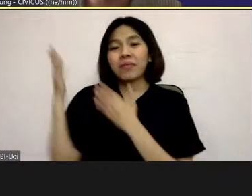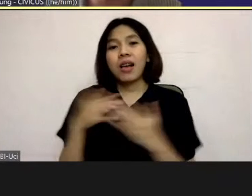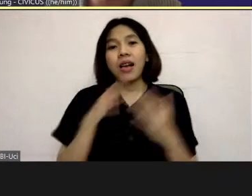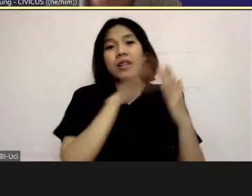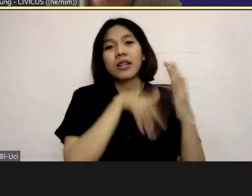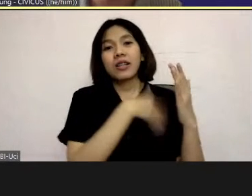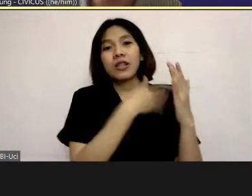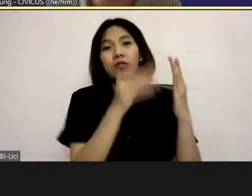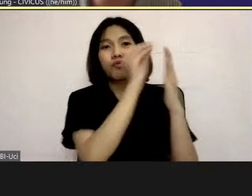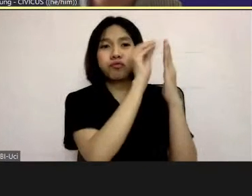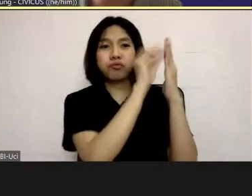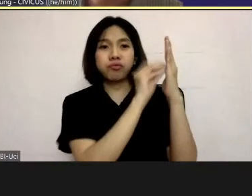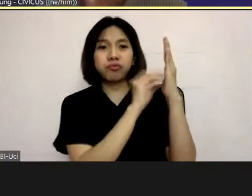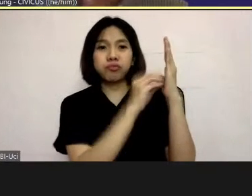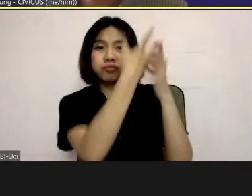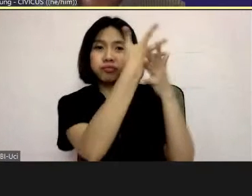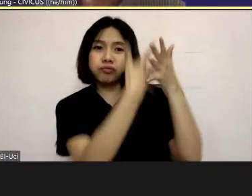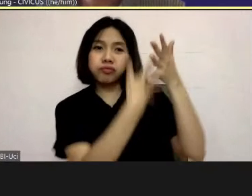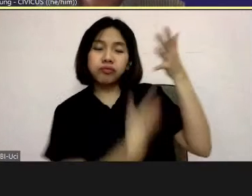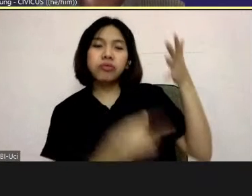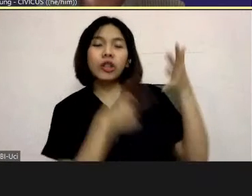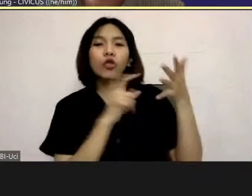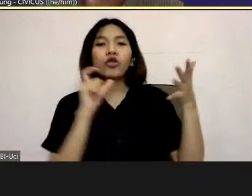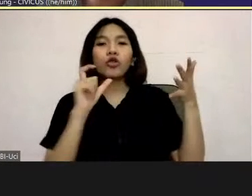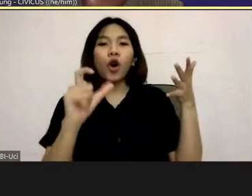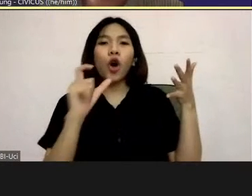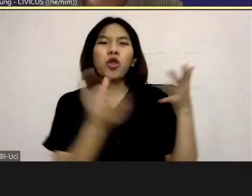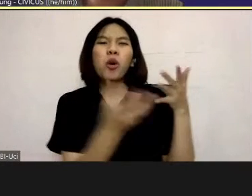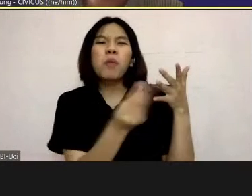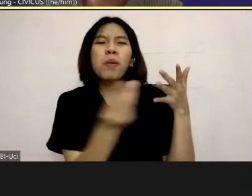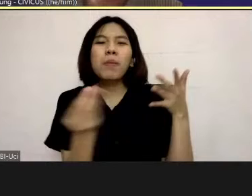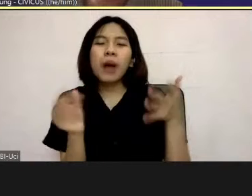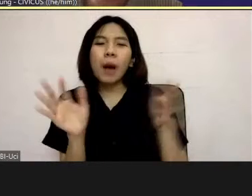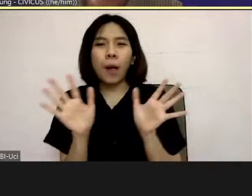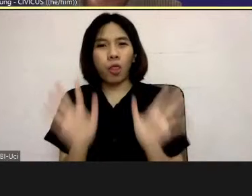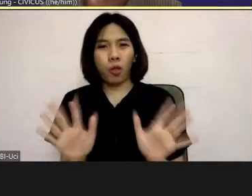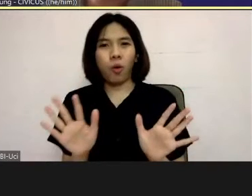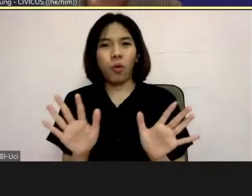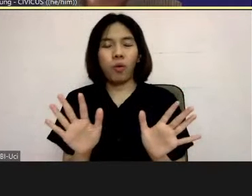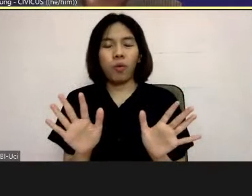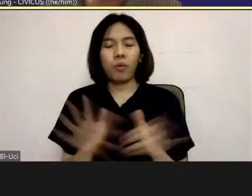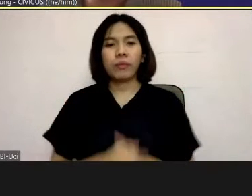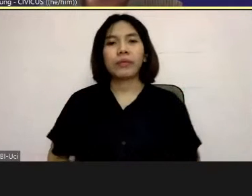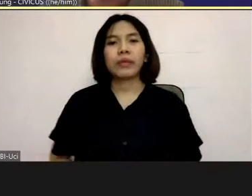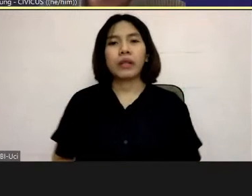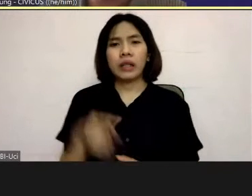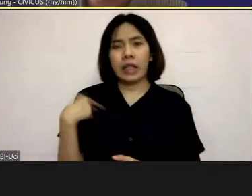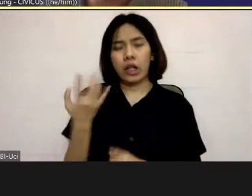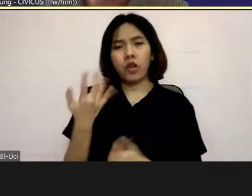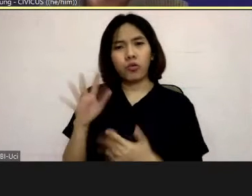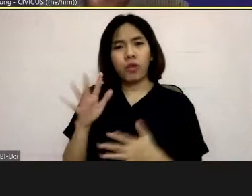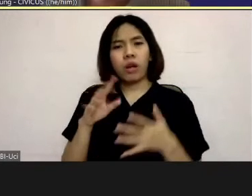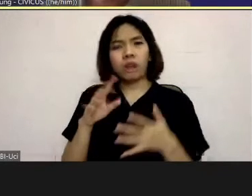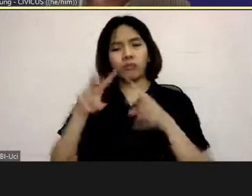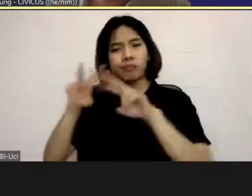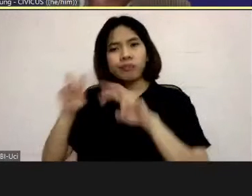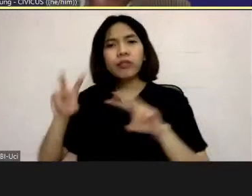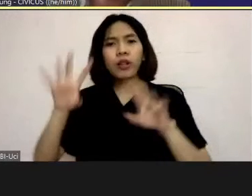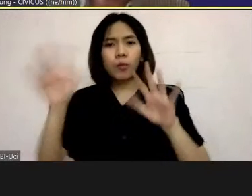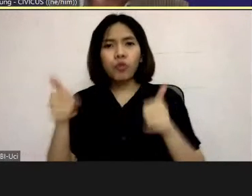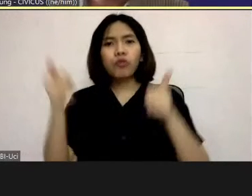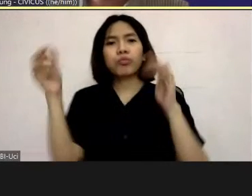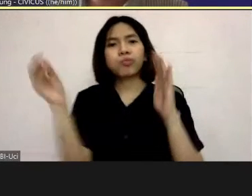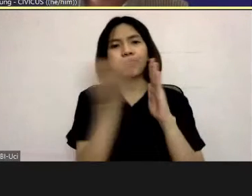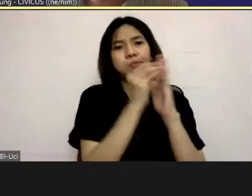of what we have been documenting. So this is actually just to give a pictures of what actually happening.